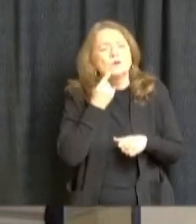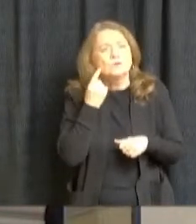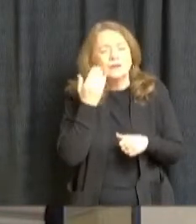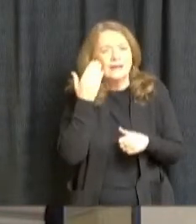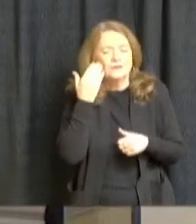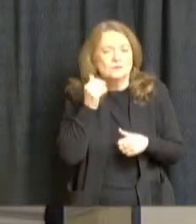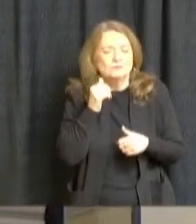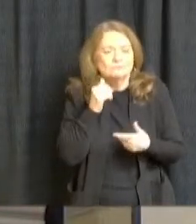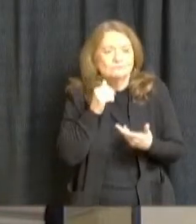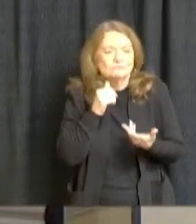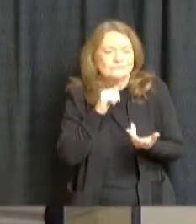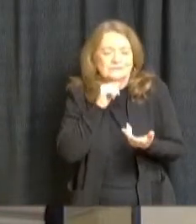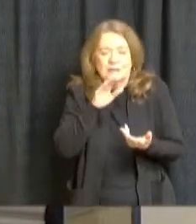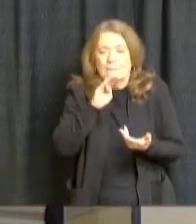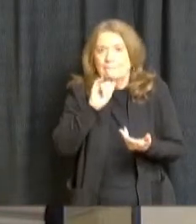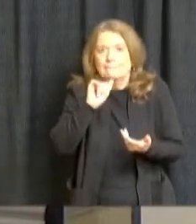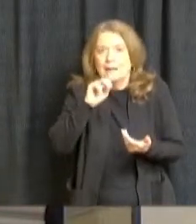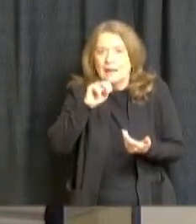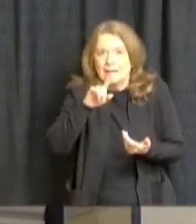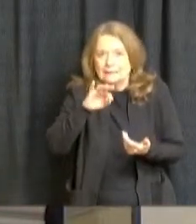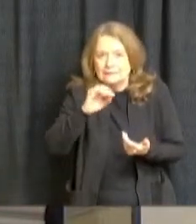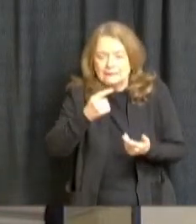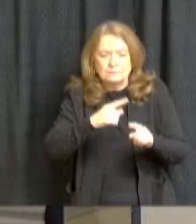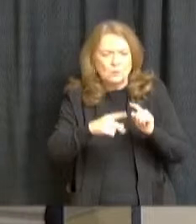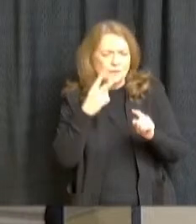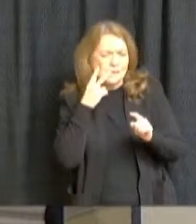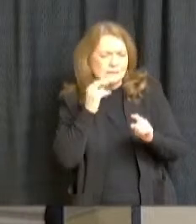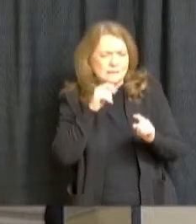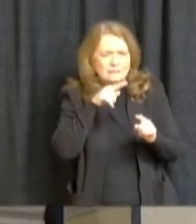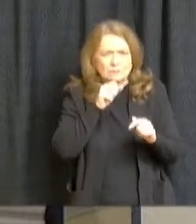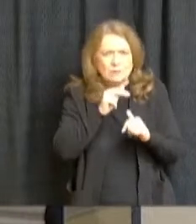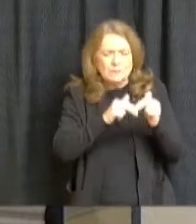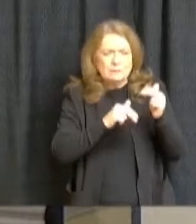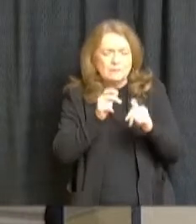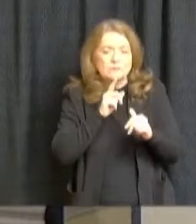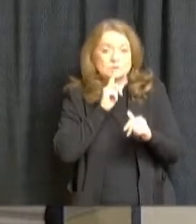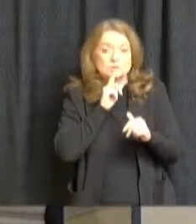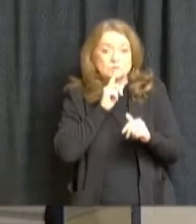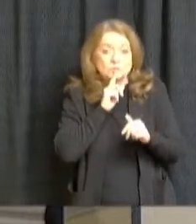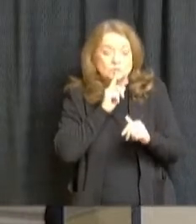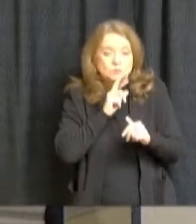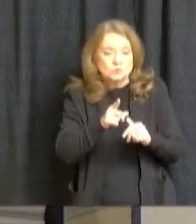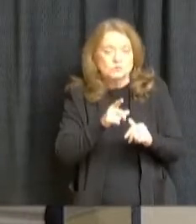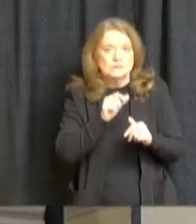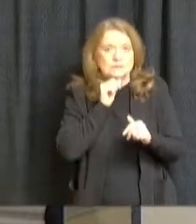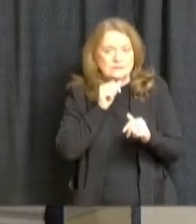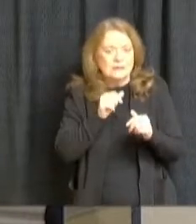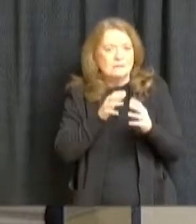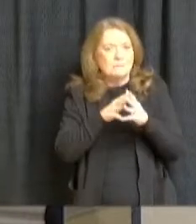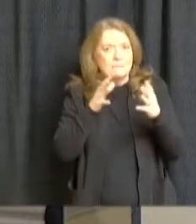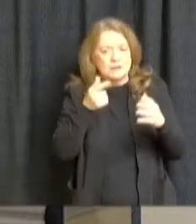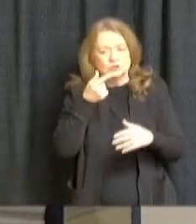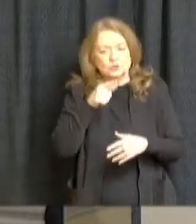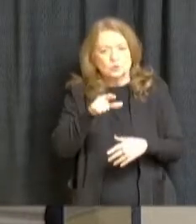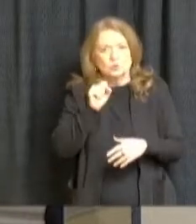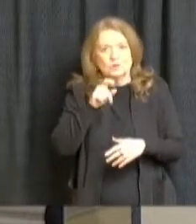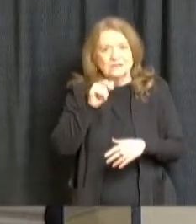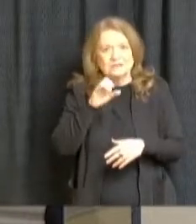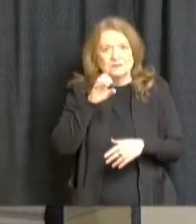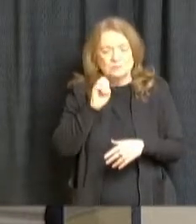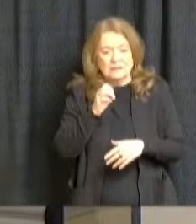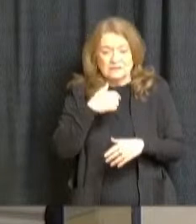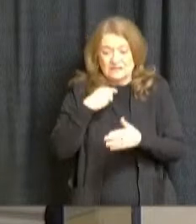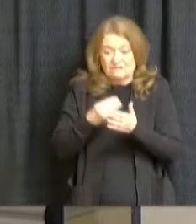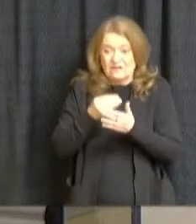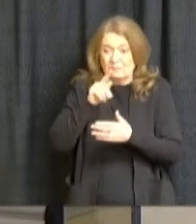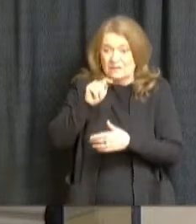is non-binding, but as I see the apartments coming in, there's truly a lack of green space. And if I'm buying a townhouse, there's no